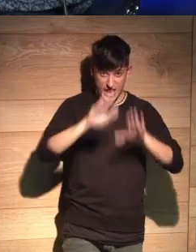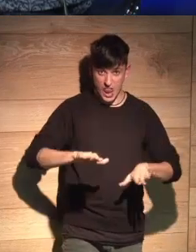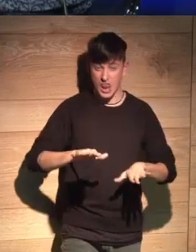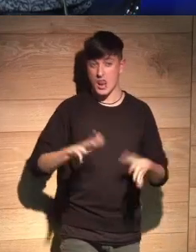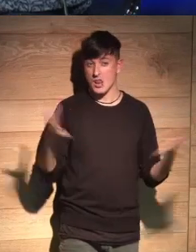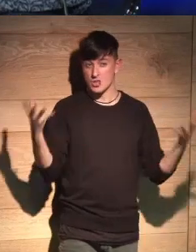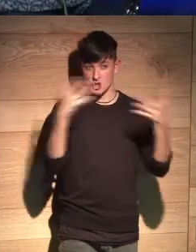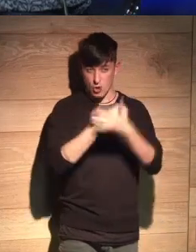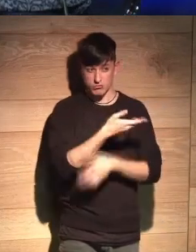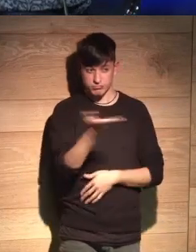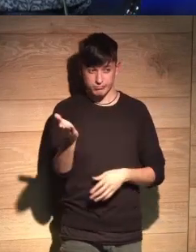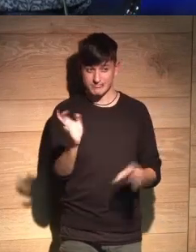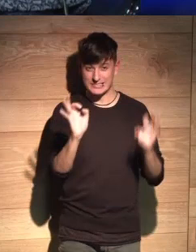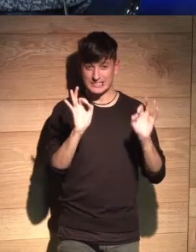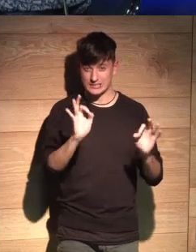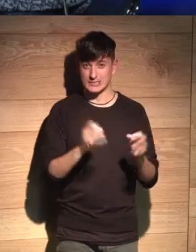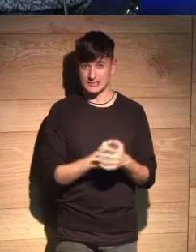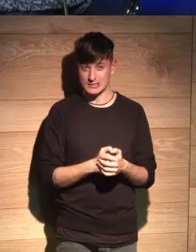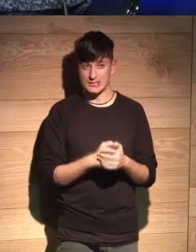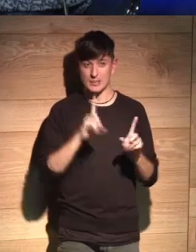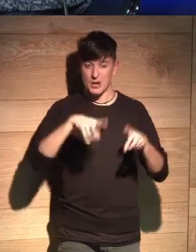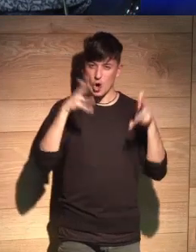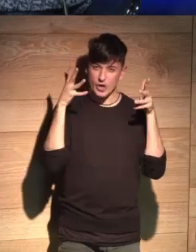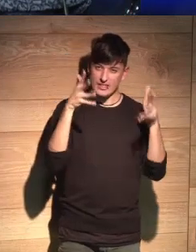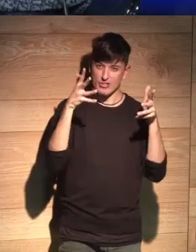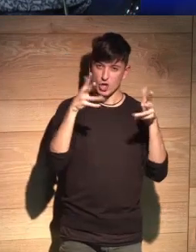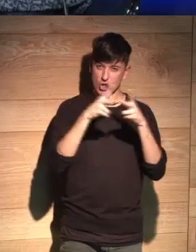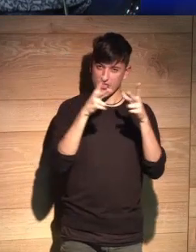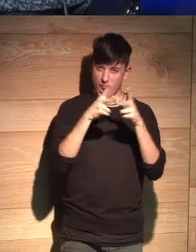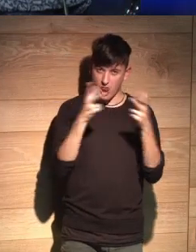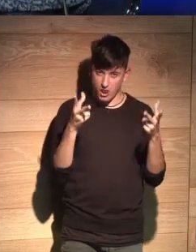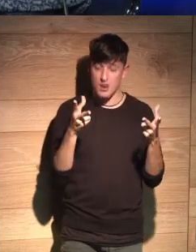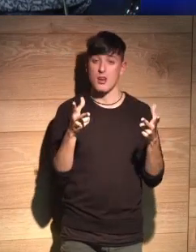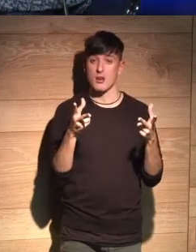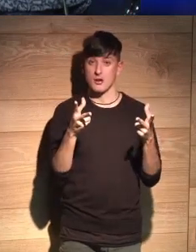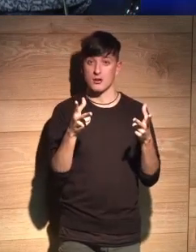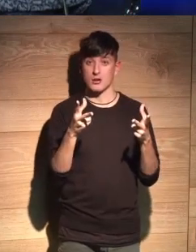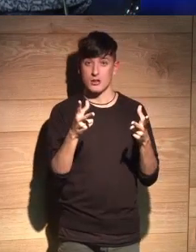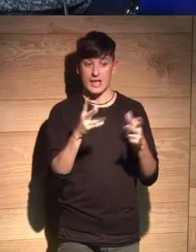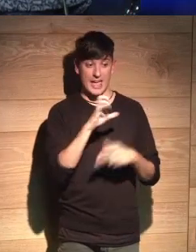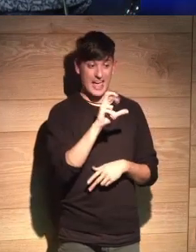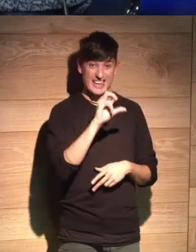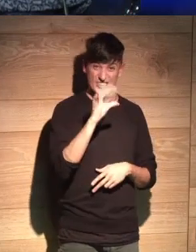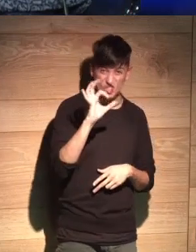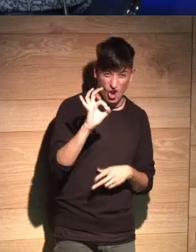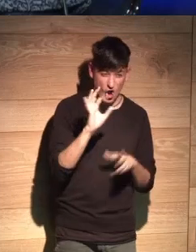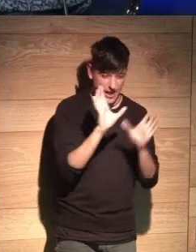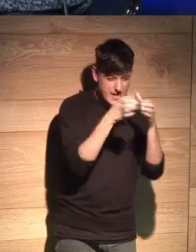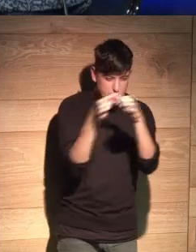end users. End users are all of us, so there's a social part to it. You go